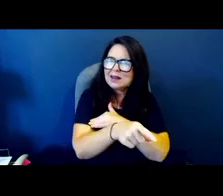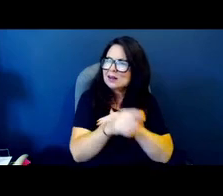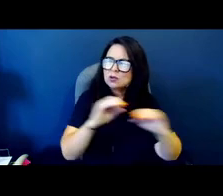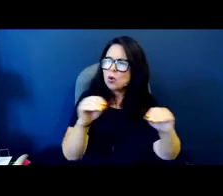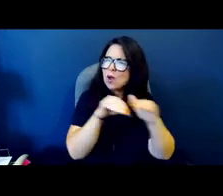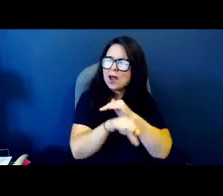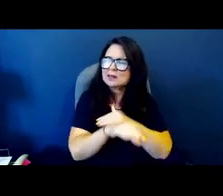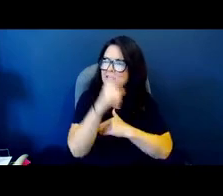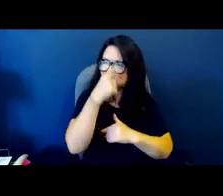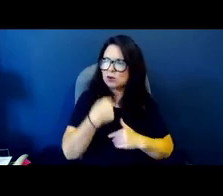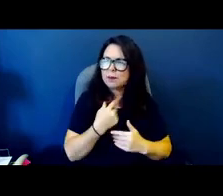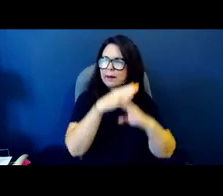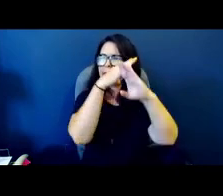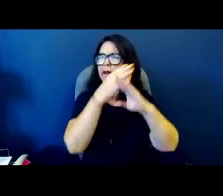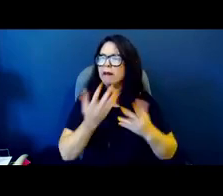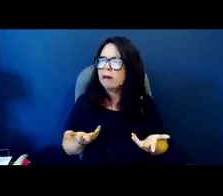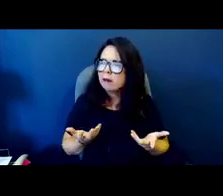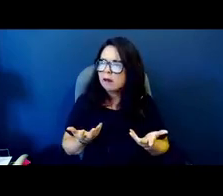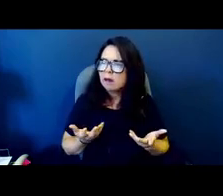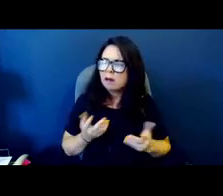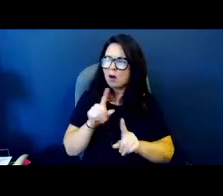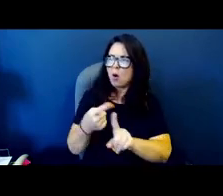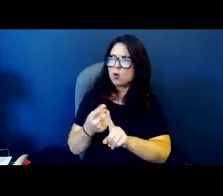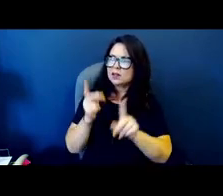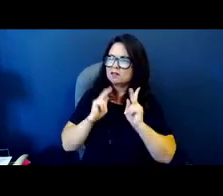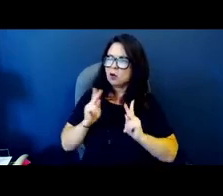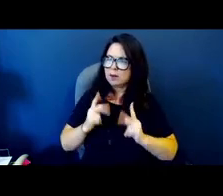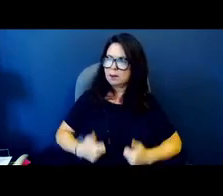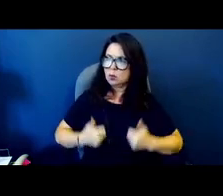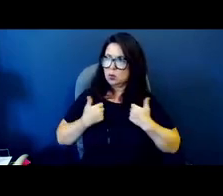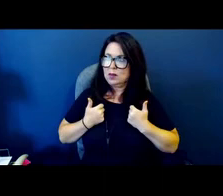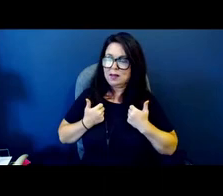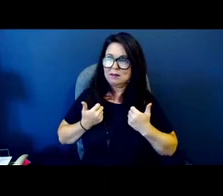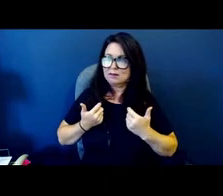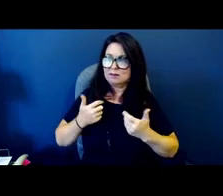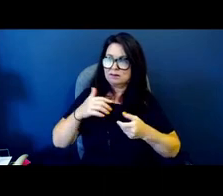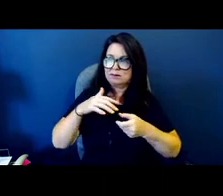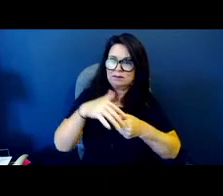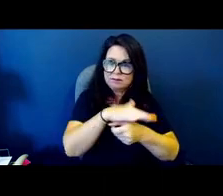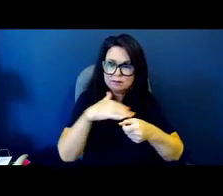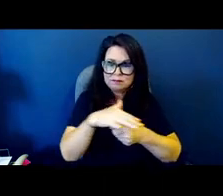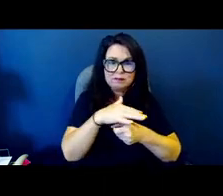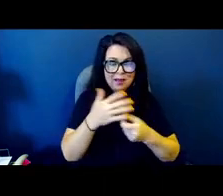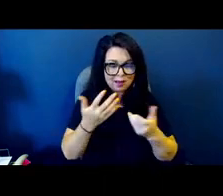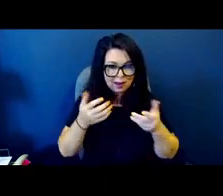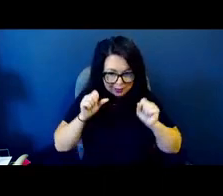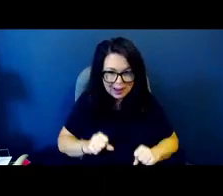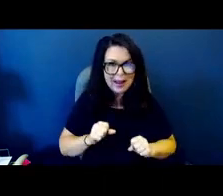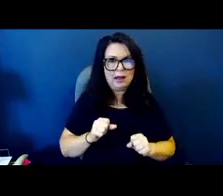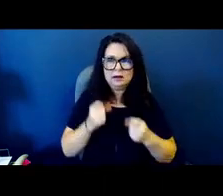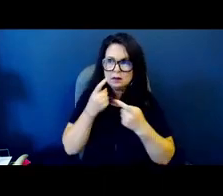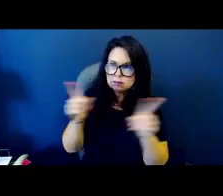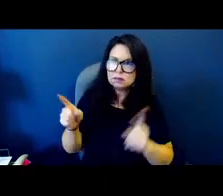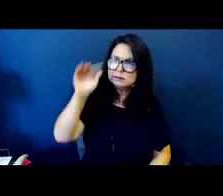want to attend this event. It's only the people who live in those places that can make those